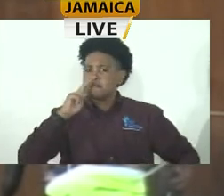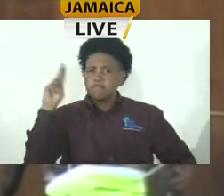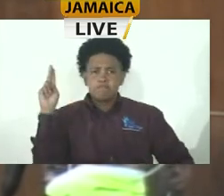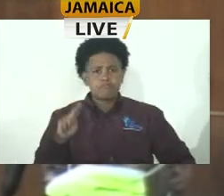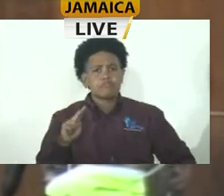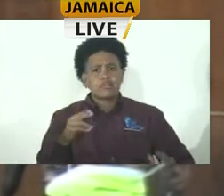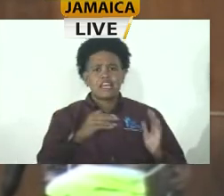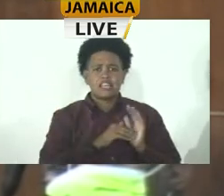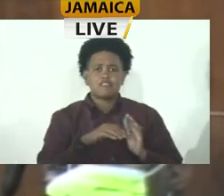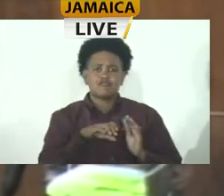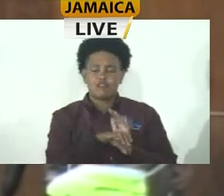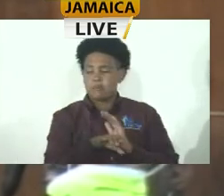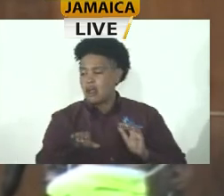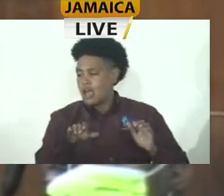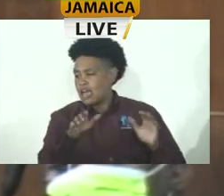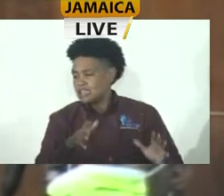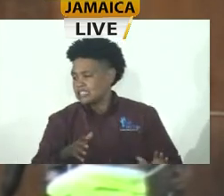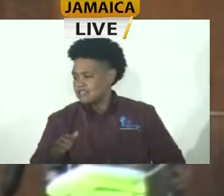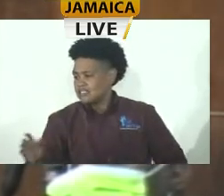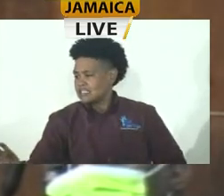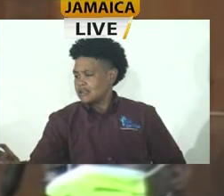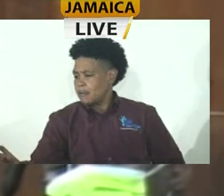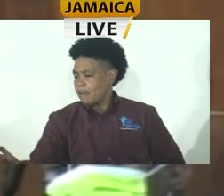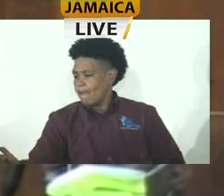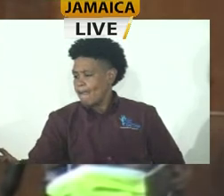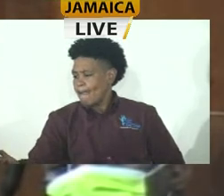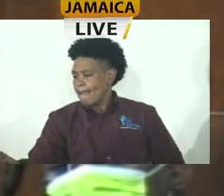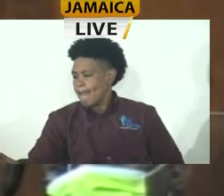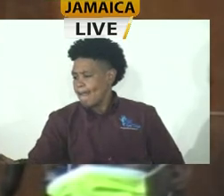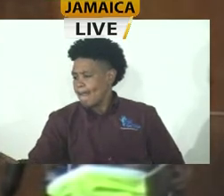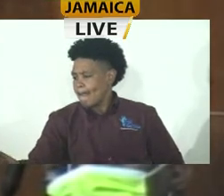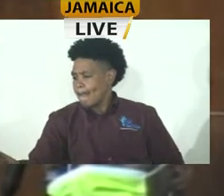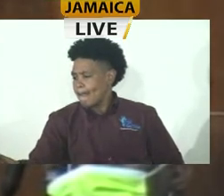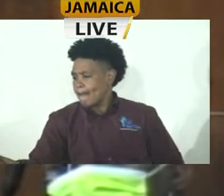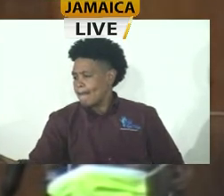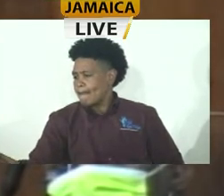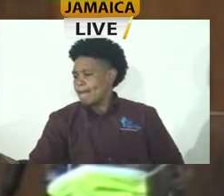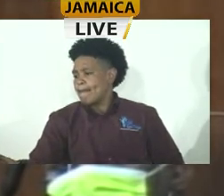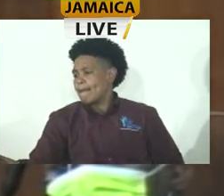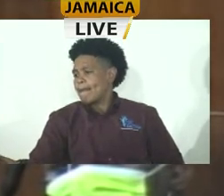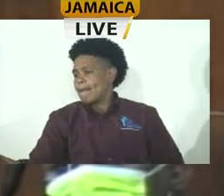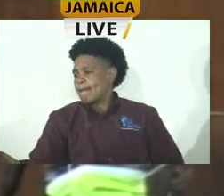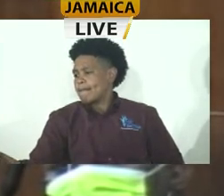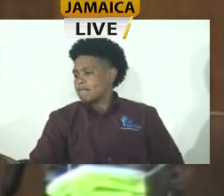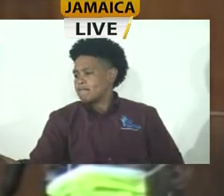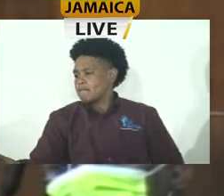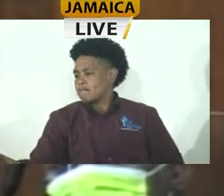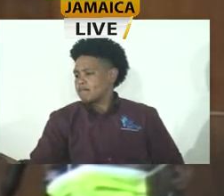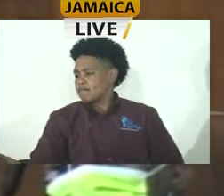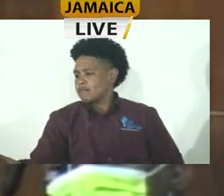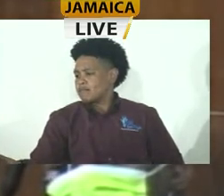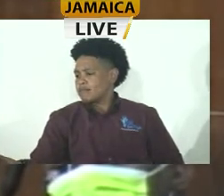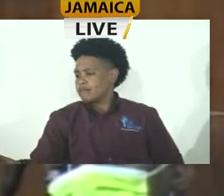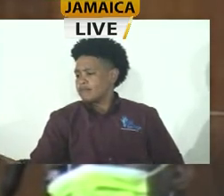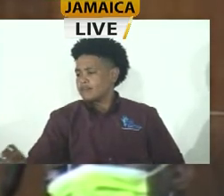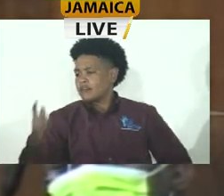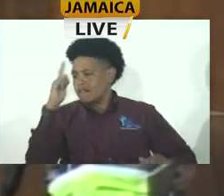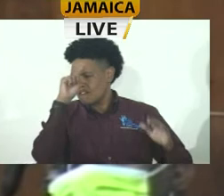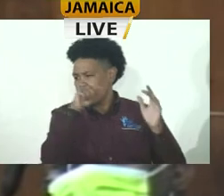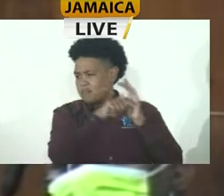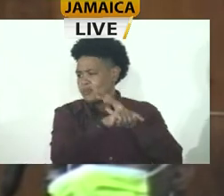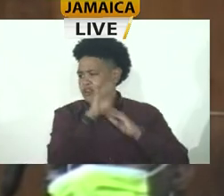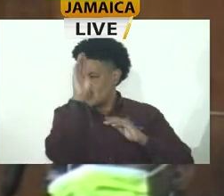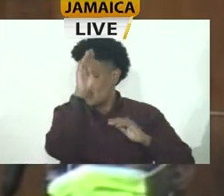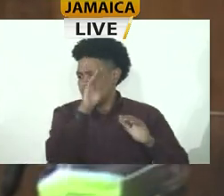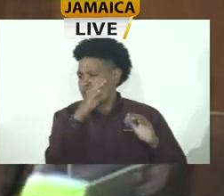of criminal activities madam speaker for murder on all serious crimes life